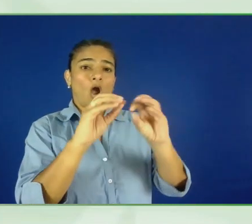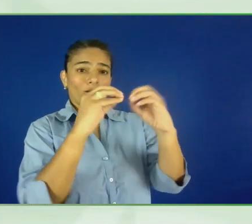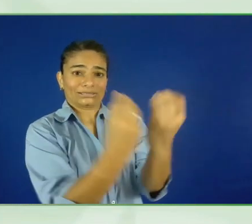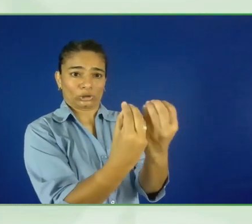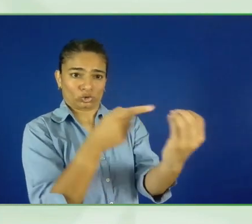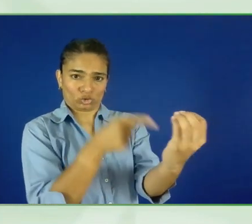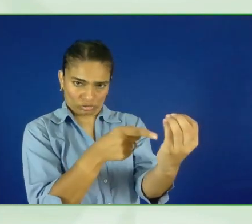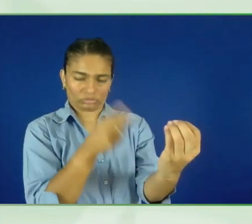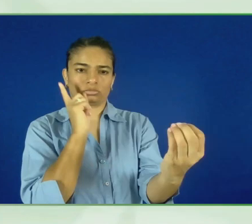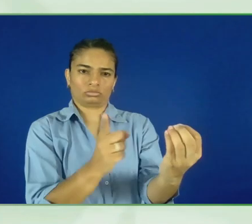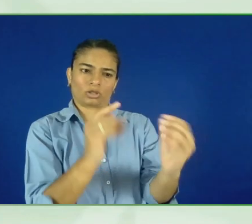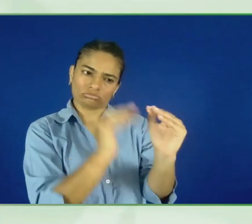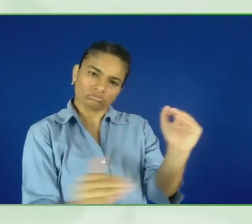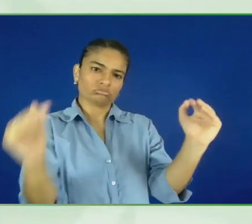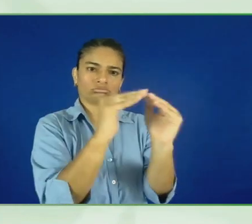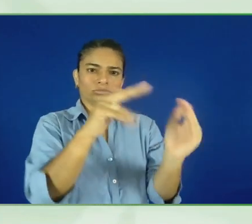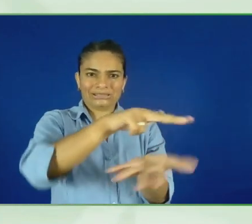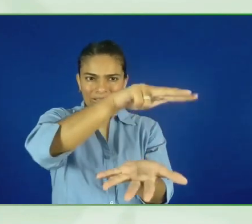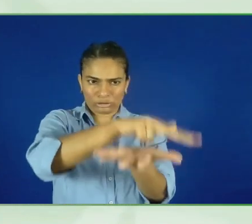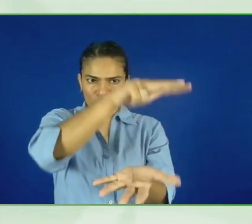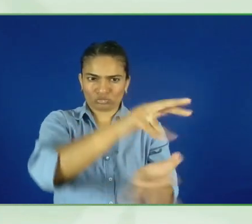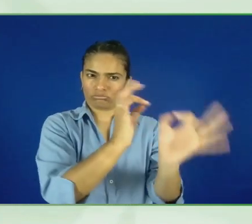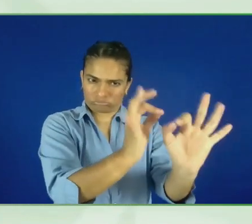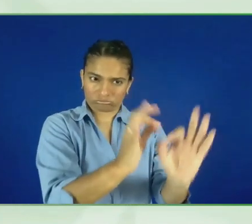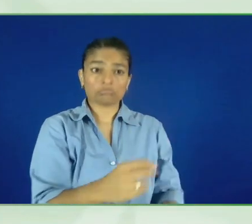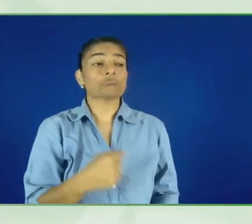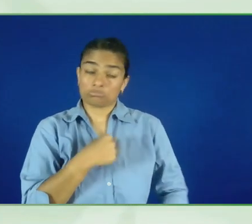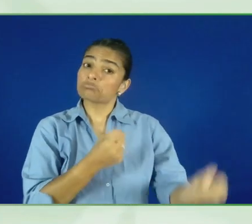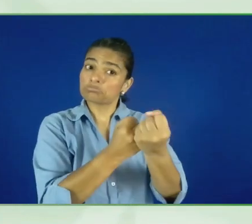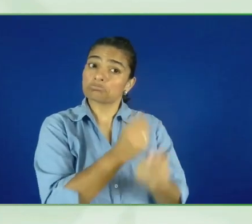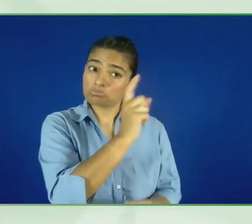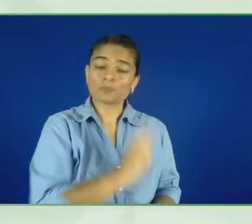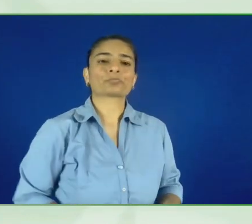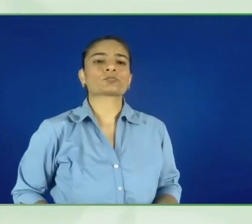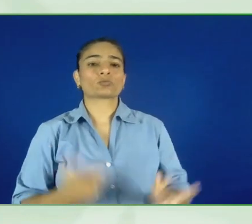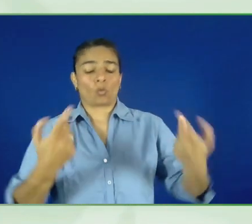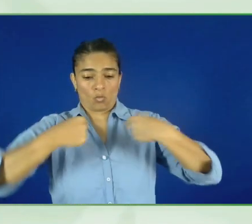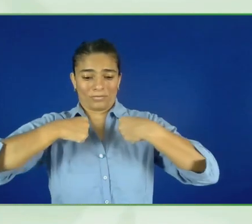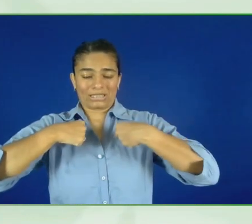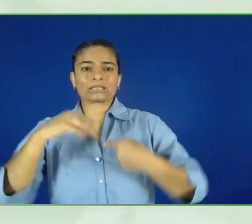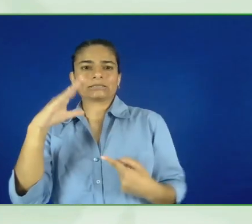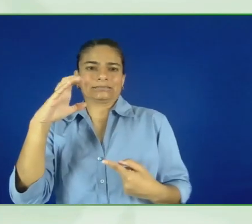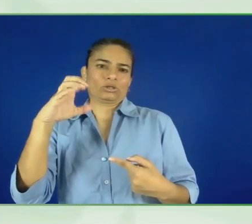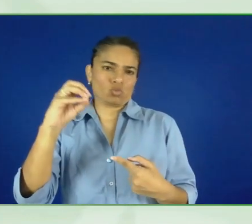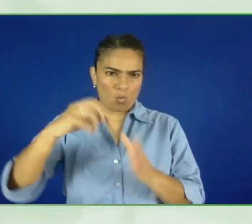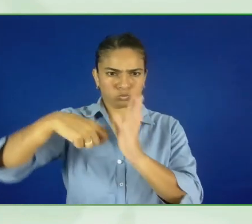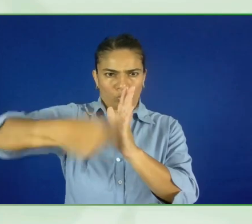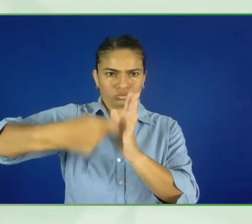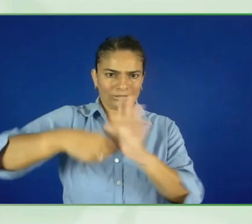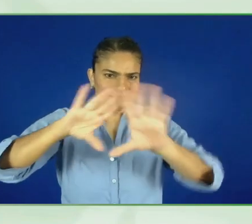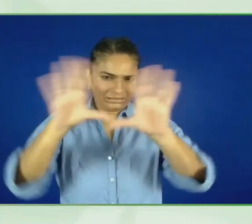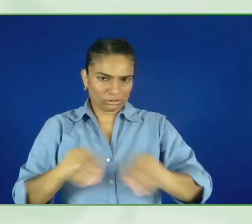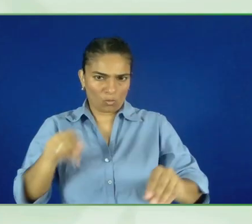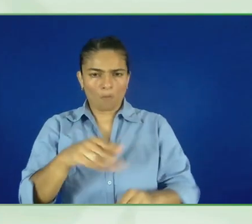agree. So I'm the CEO of the Zero Project, and it's also my personal project, and I think this is also why it works. It doesn't mean that it's always been